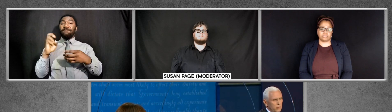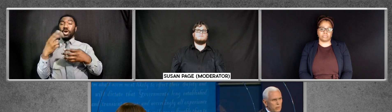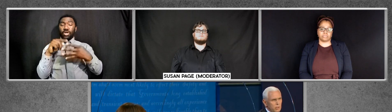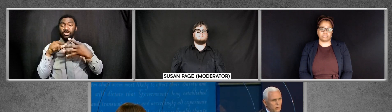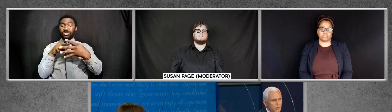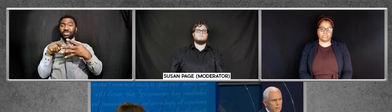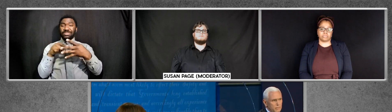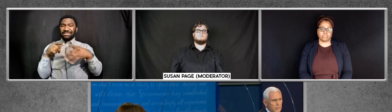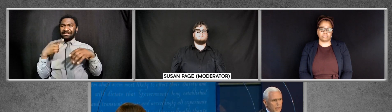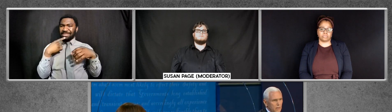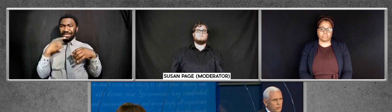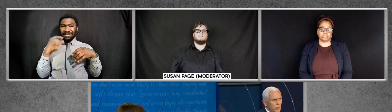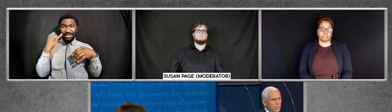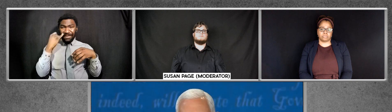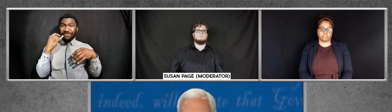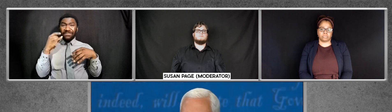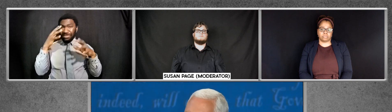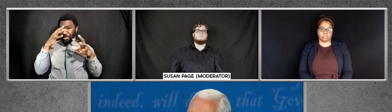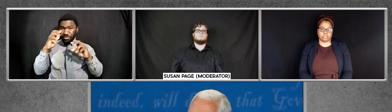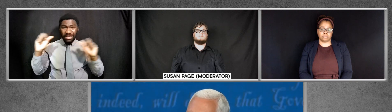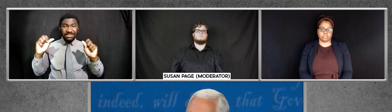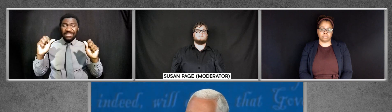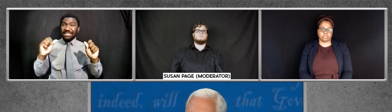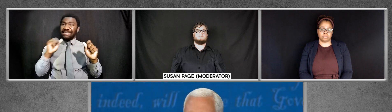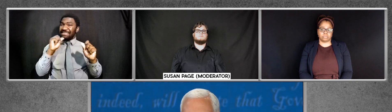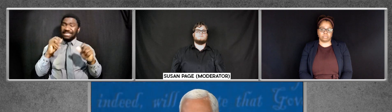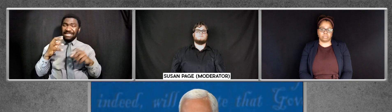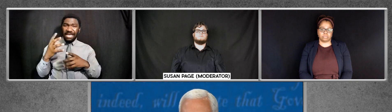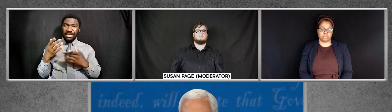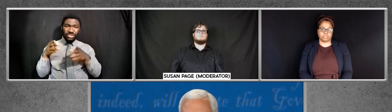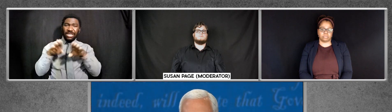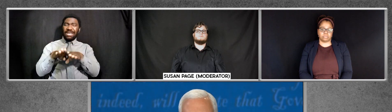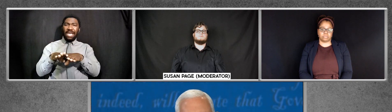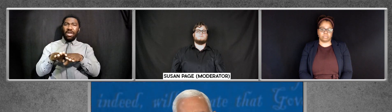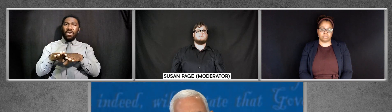the unprecedented step of shutting down roughly half of the American